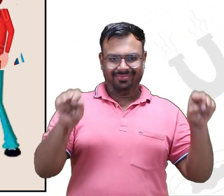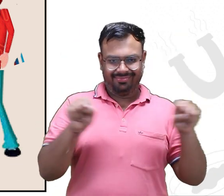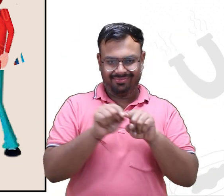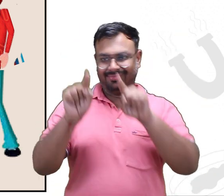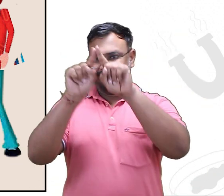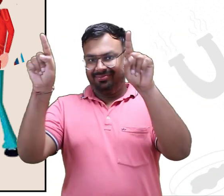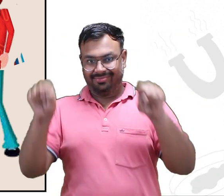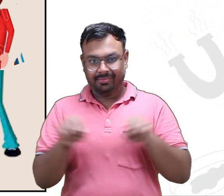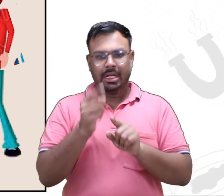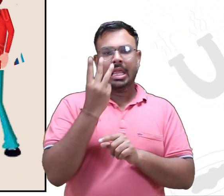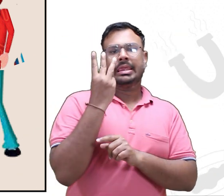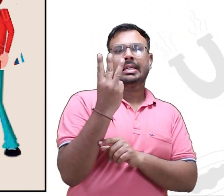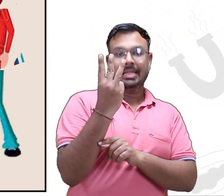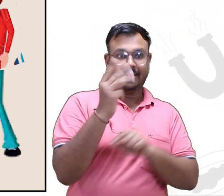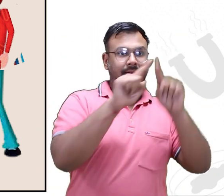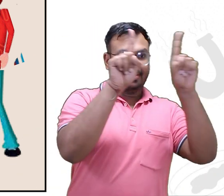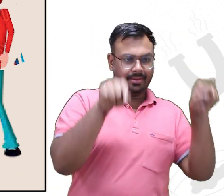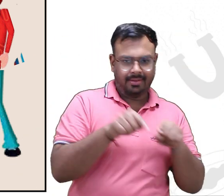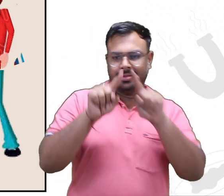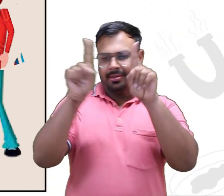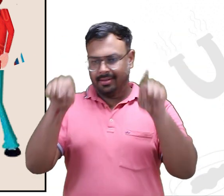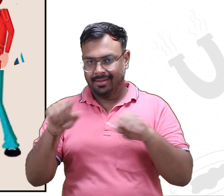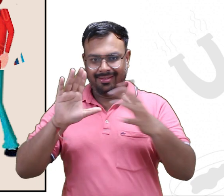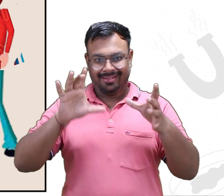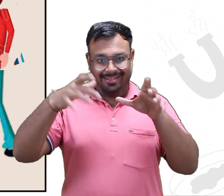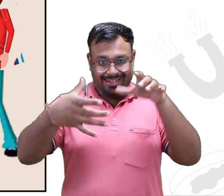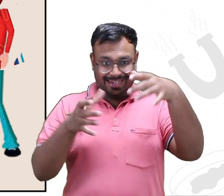Wow! Now how does that work?